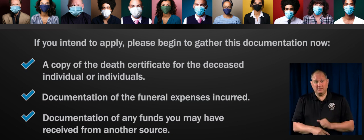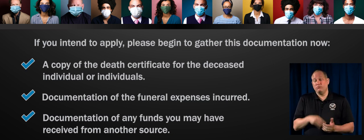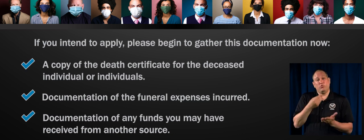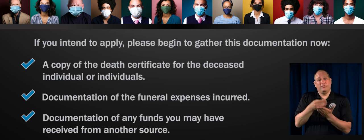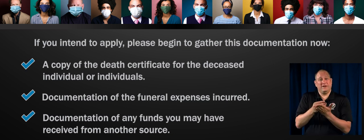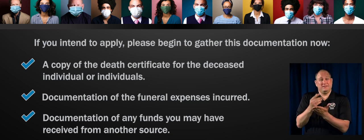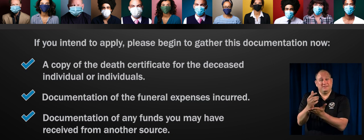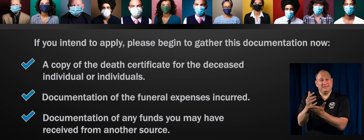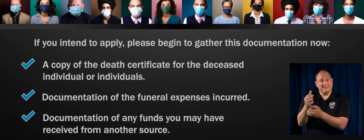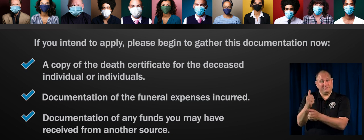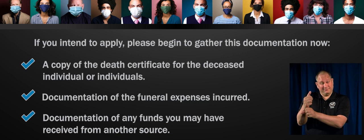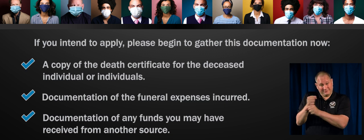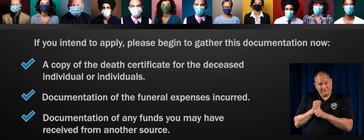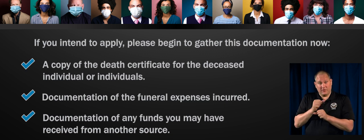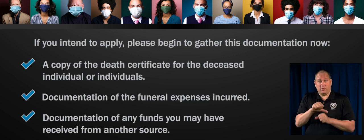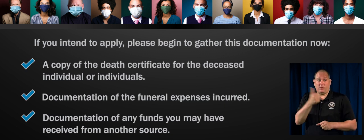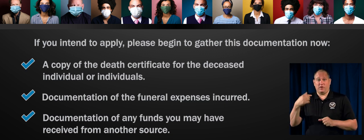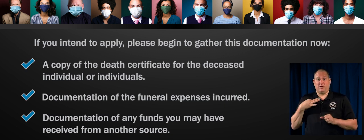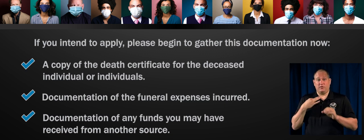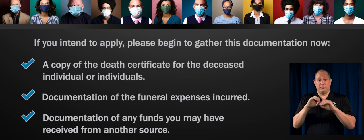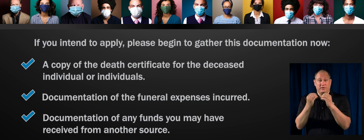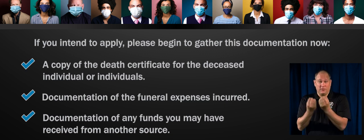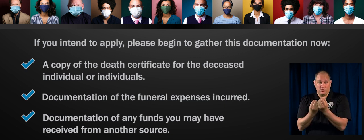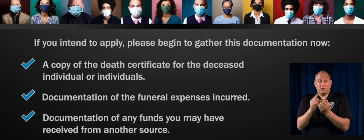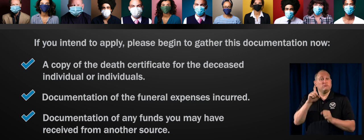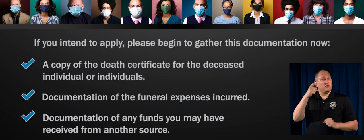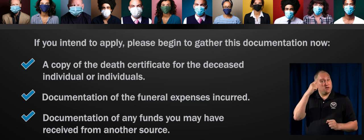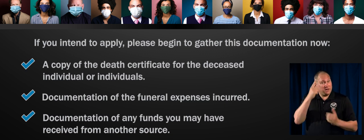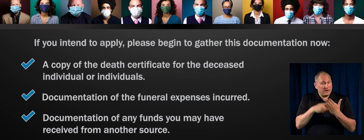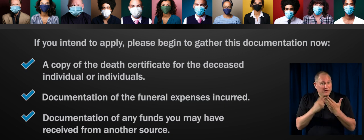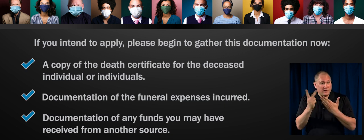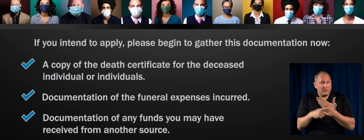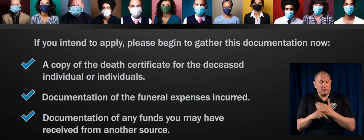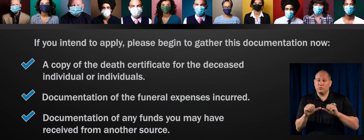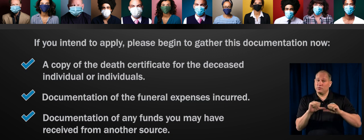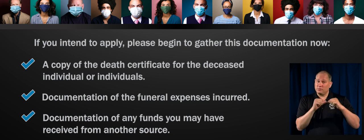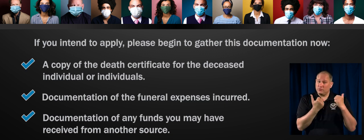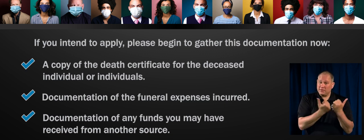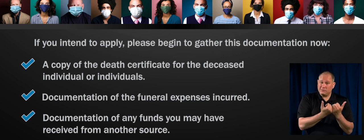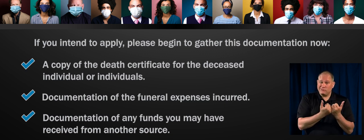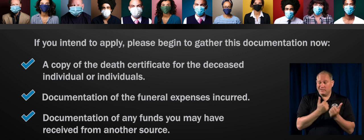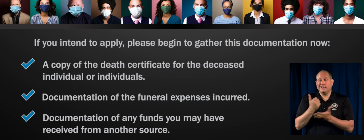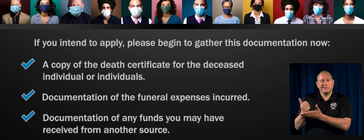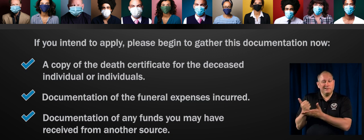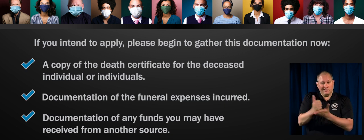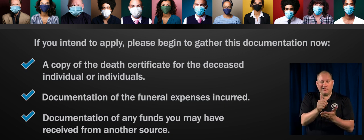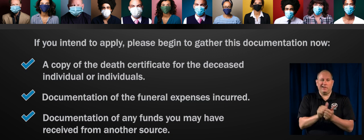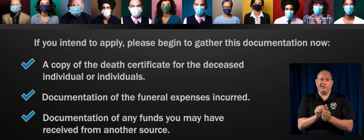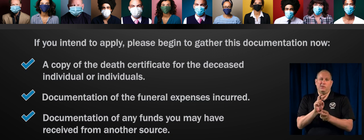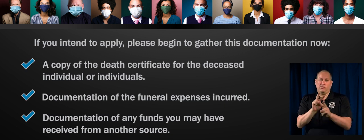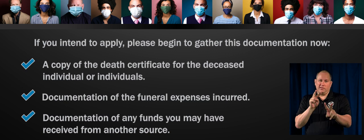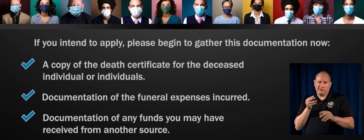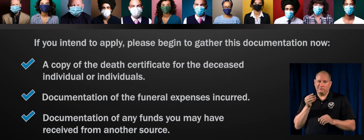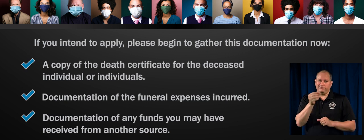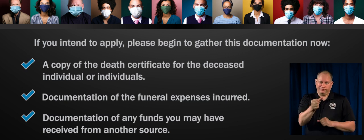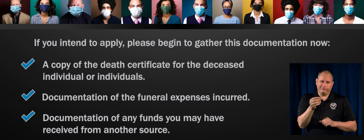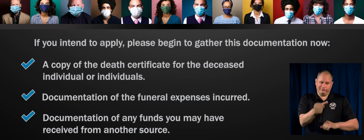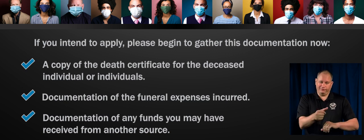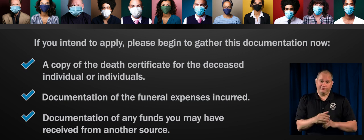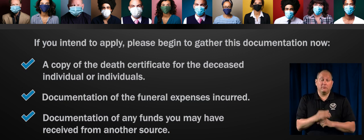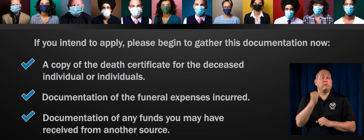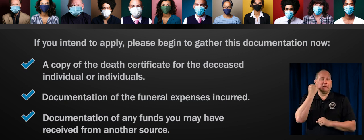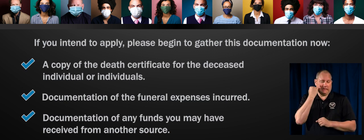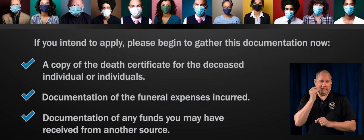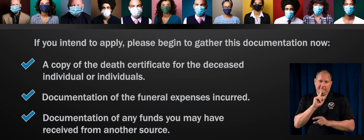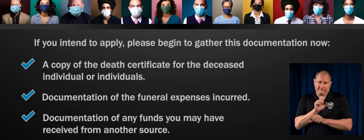insurance policies or financial assistance received from voluntary organizations or government programs and agencies to assist